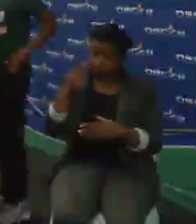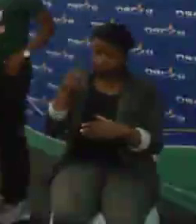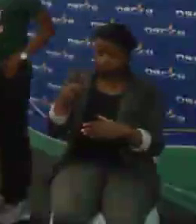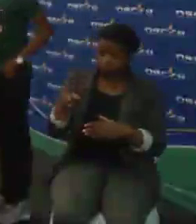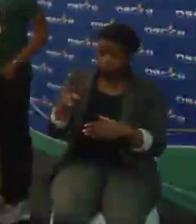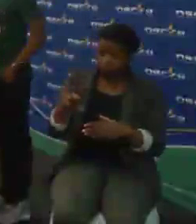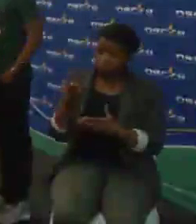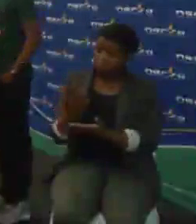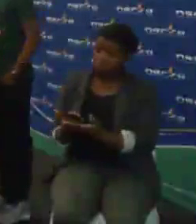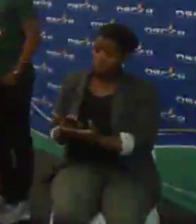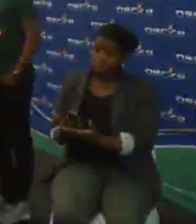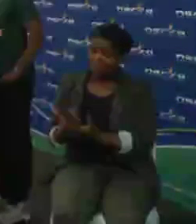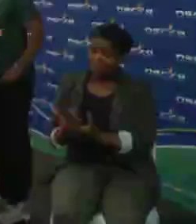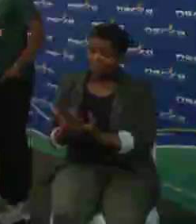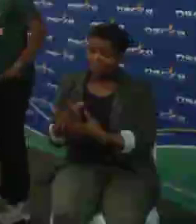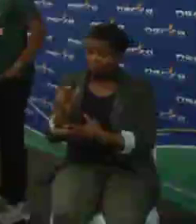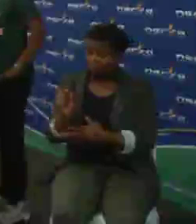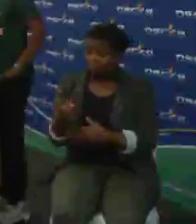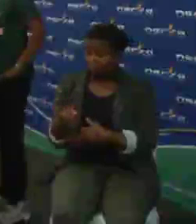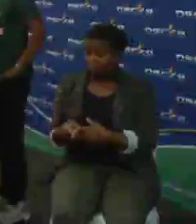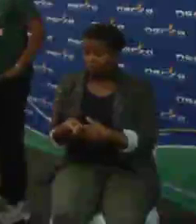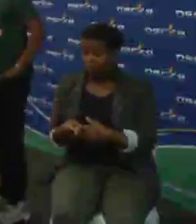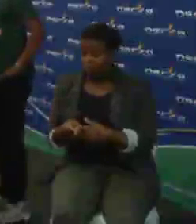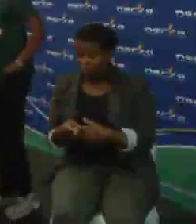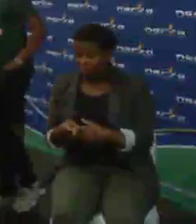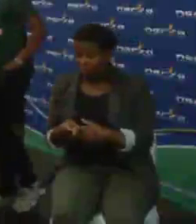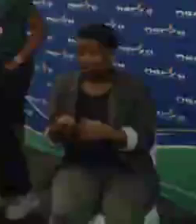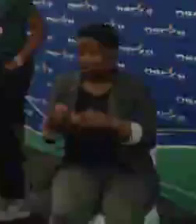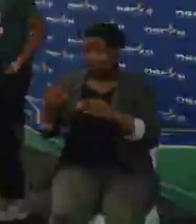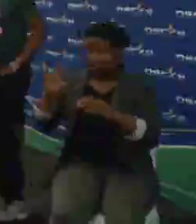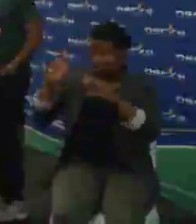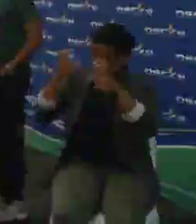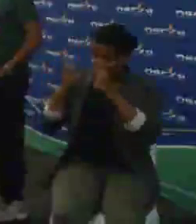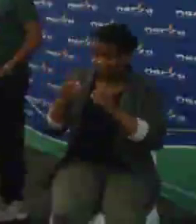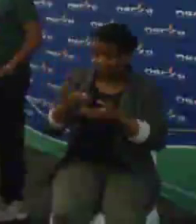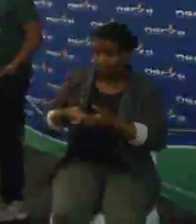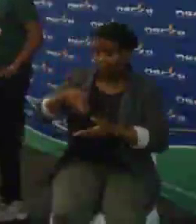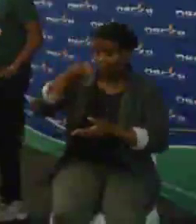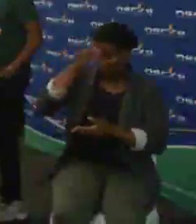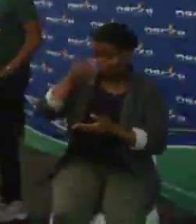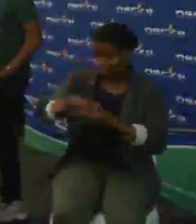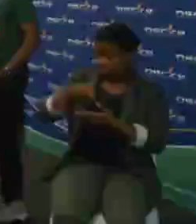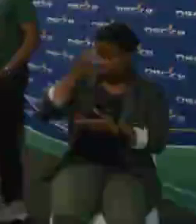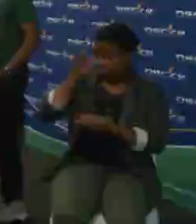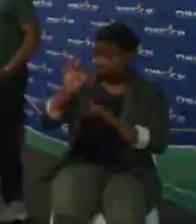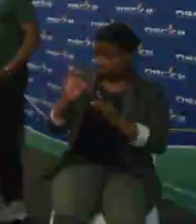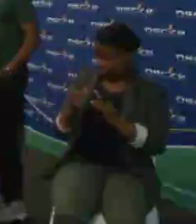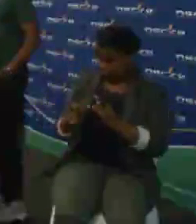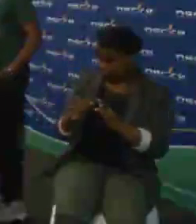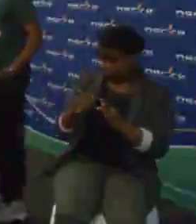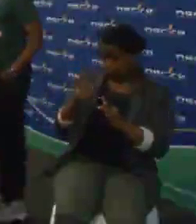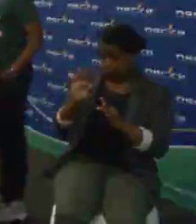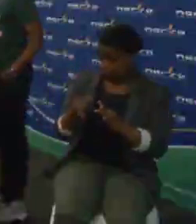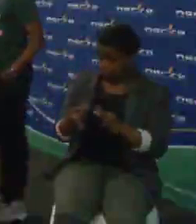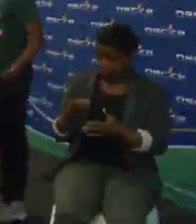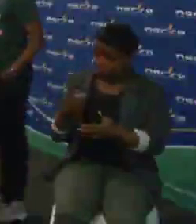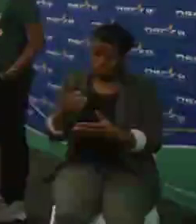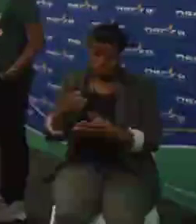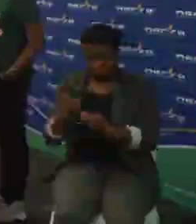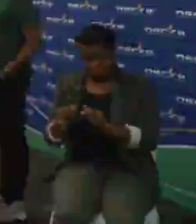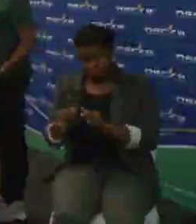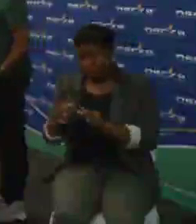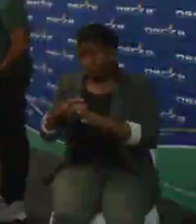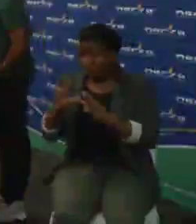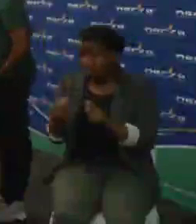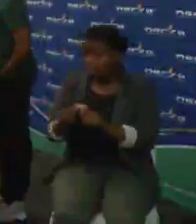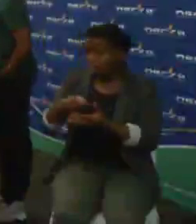itself, we're looking at the fact that when ESCOM is presenting its information as it interprets the methodology, it